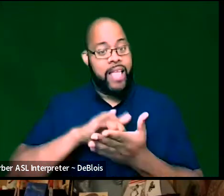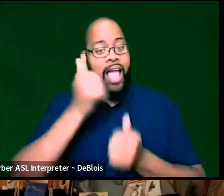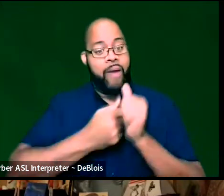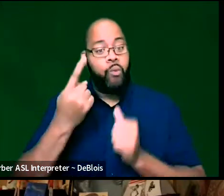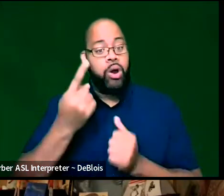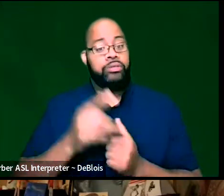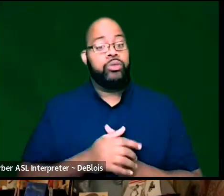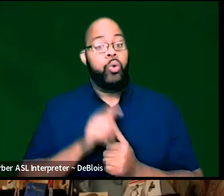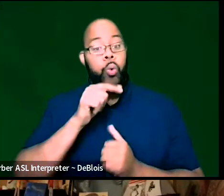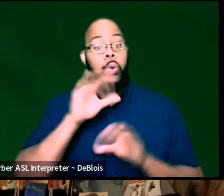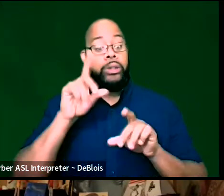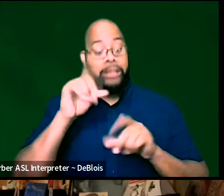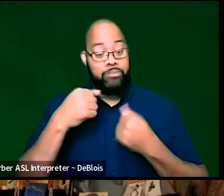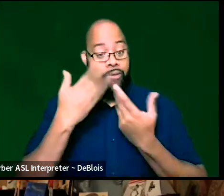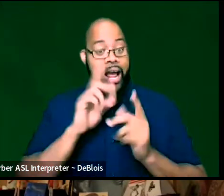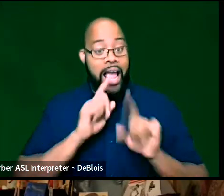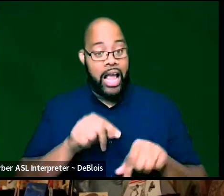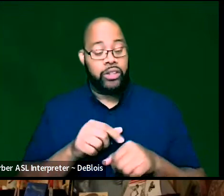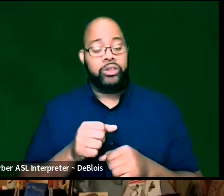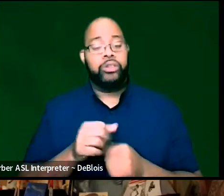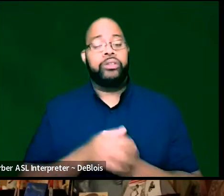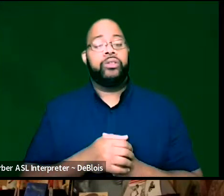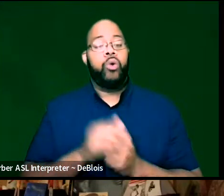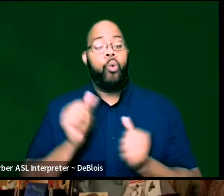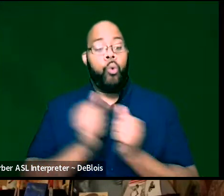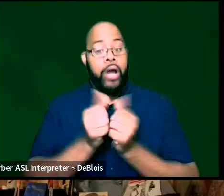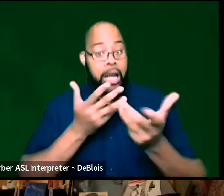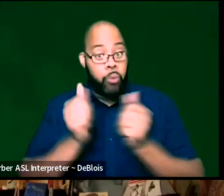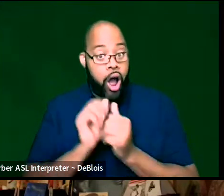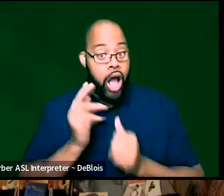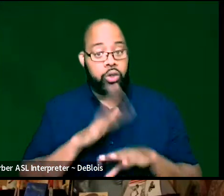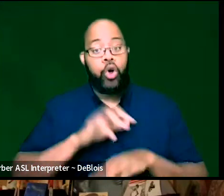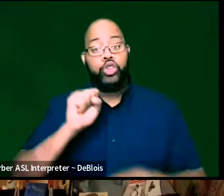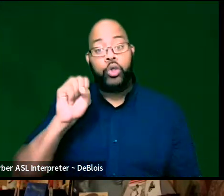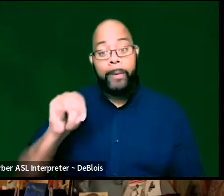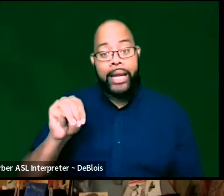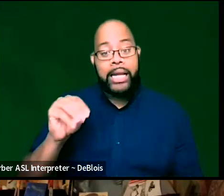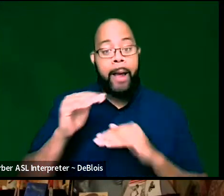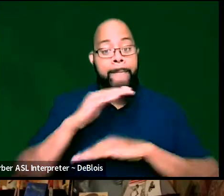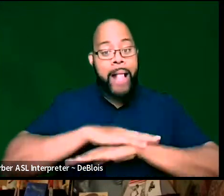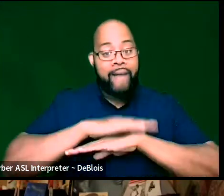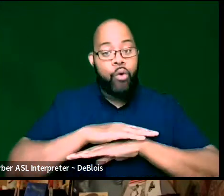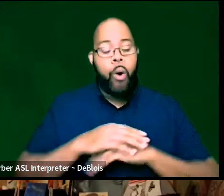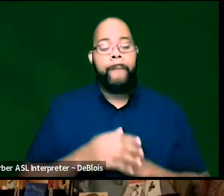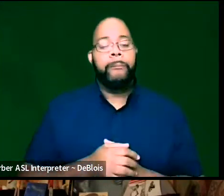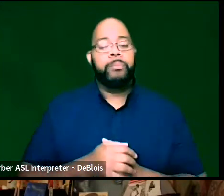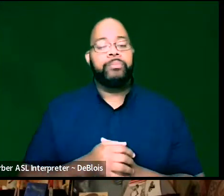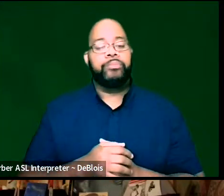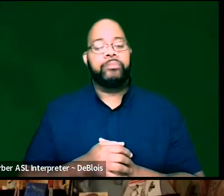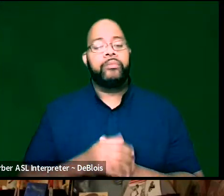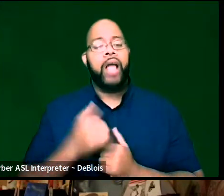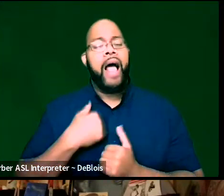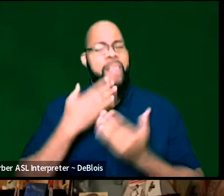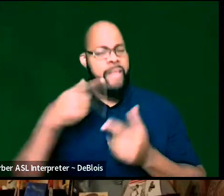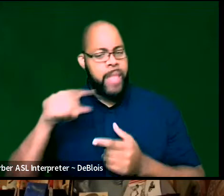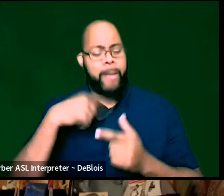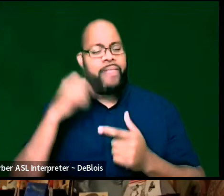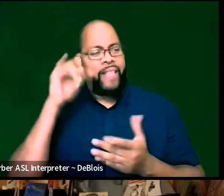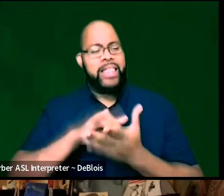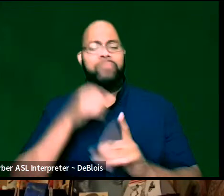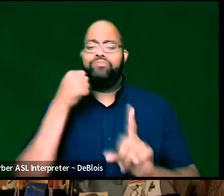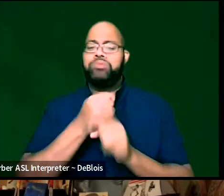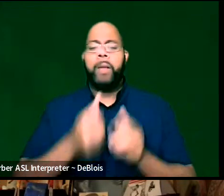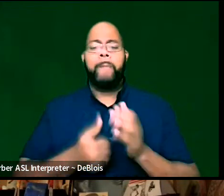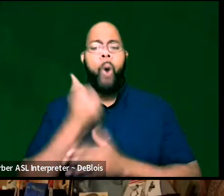everybody, though, who did provide answers or engaged with us on our social media platforms. And I think this one just resonates the